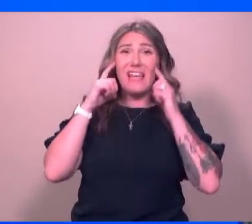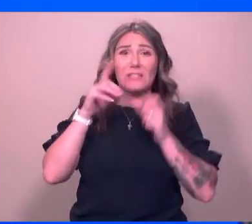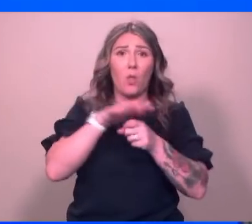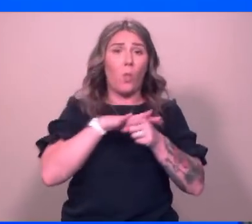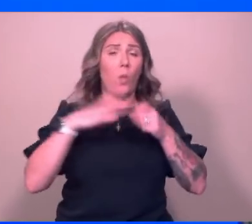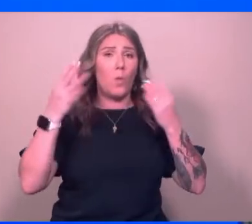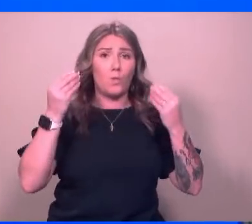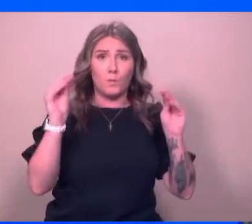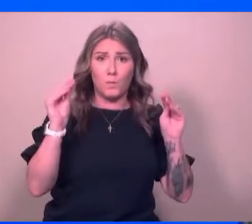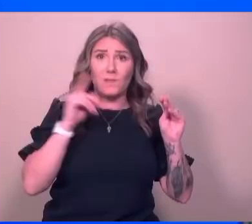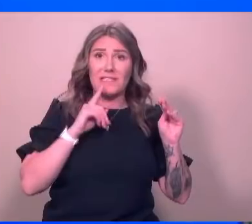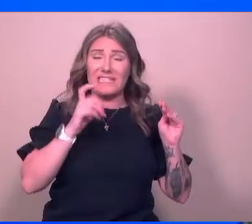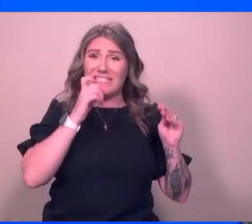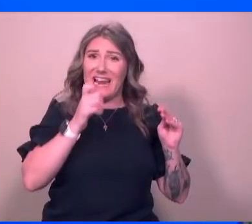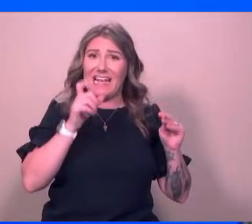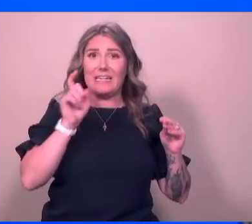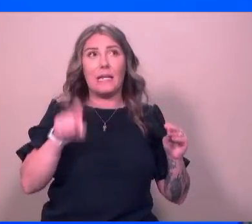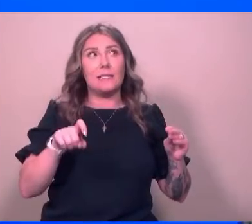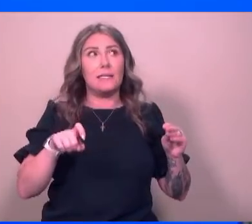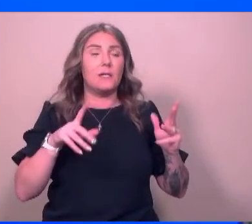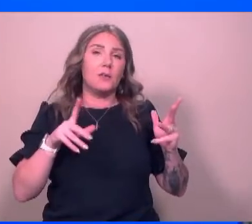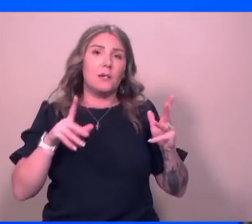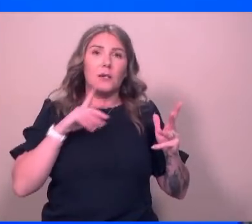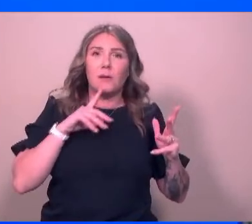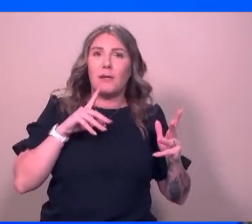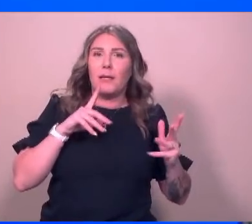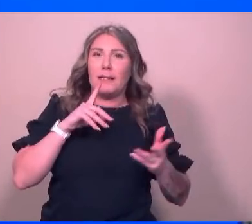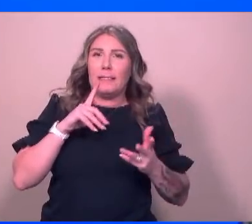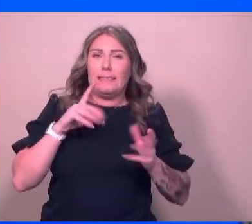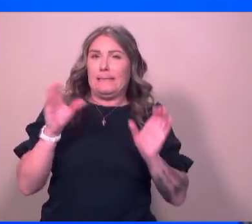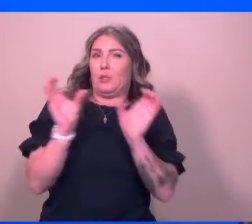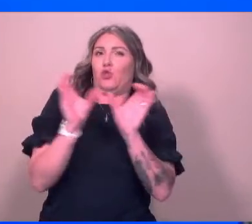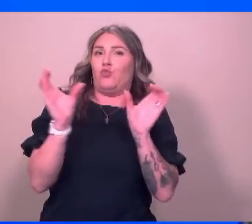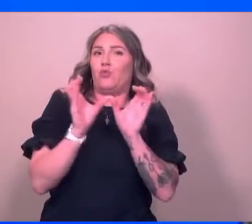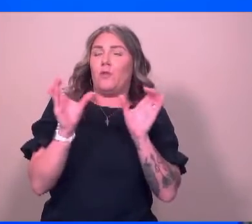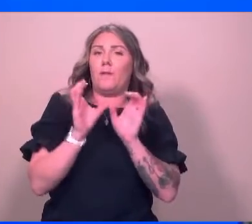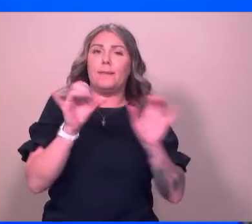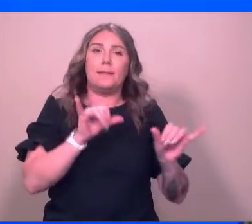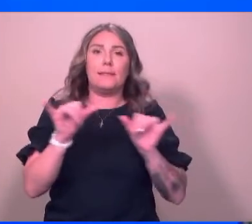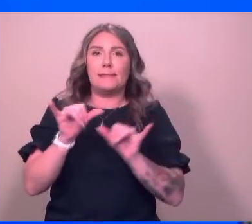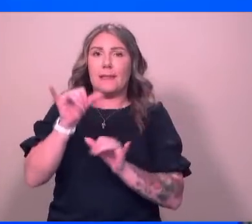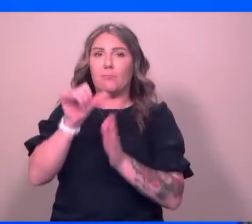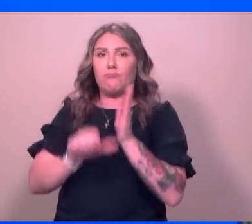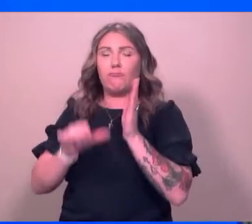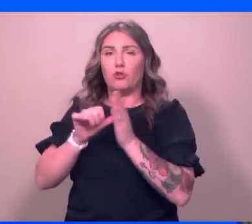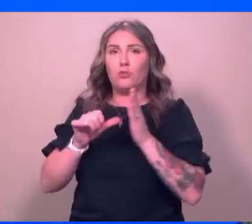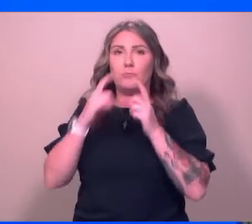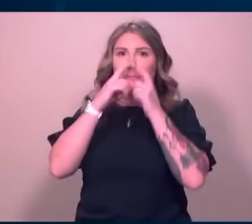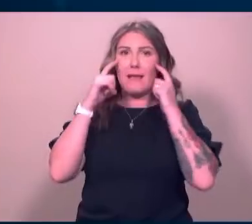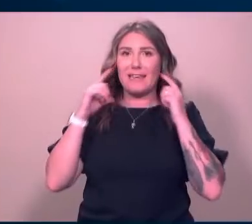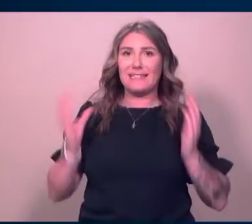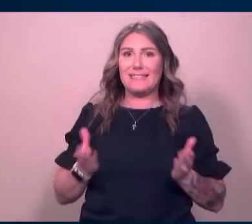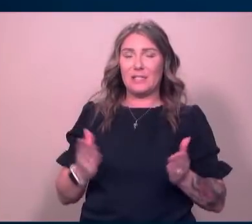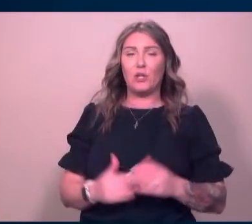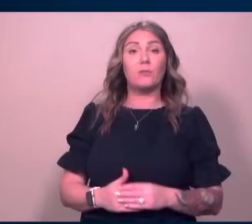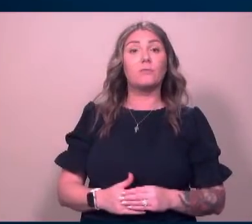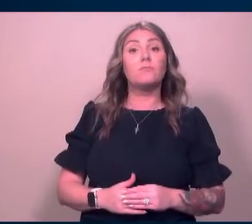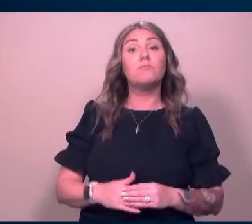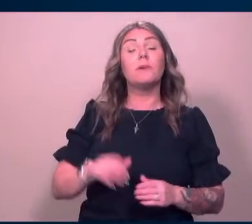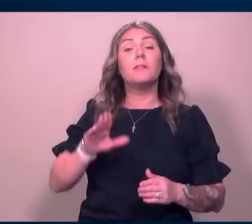stores is not necessarily vetted or validated as the same type of surgical mask we wear here in the hospital. Dr. Diga, further